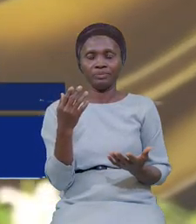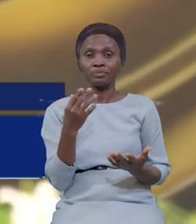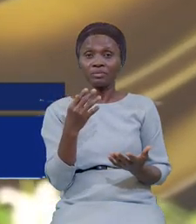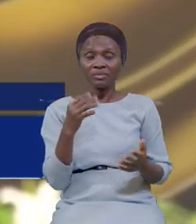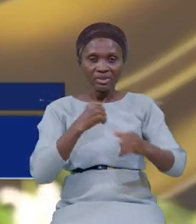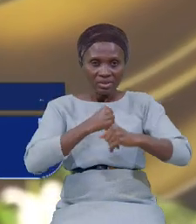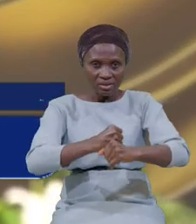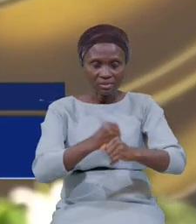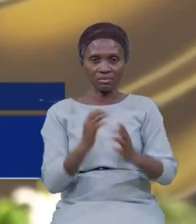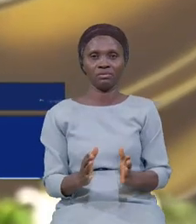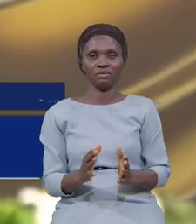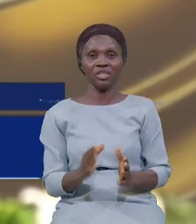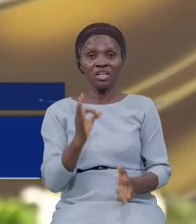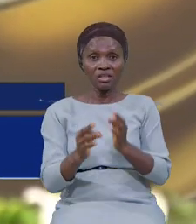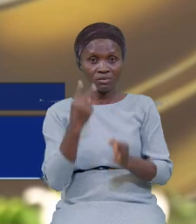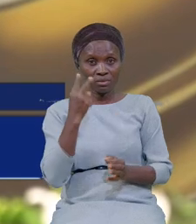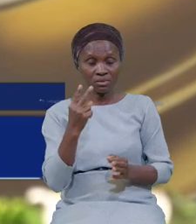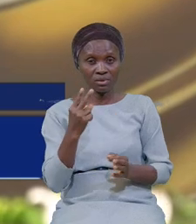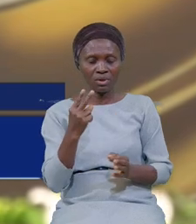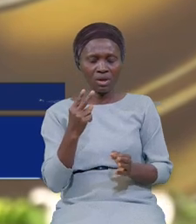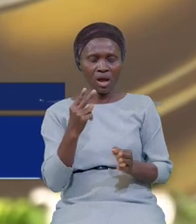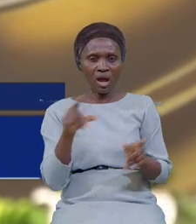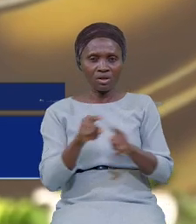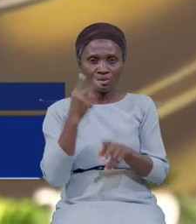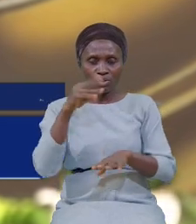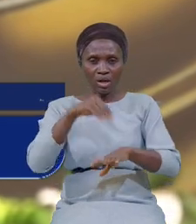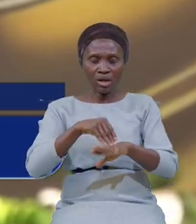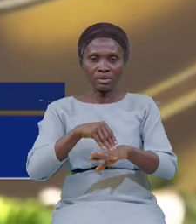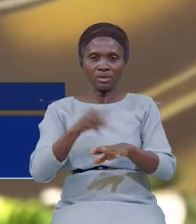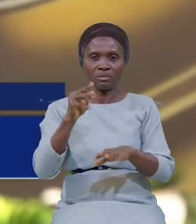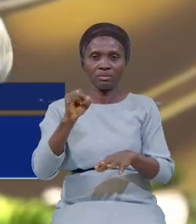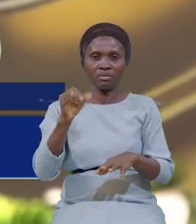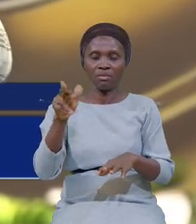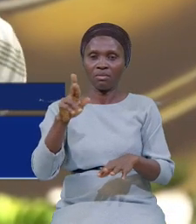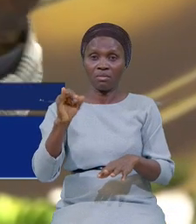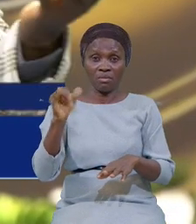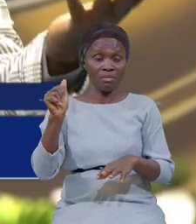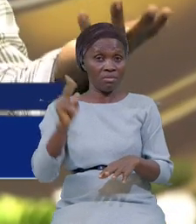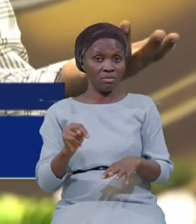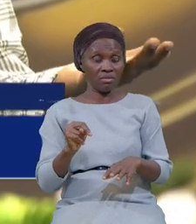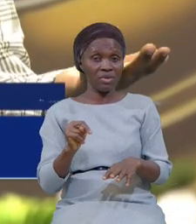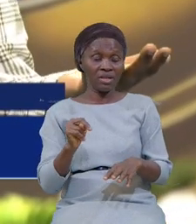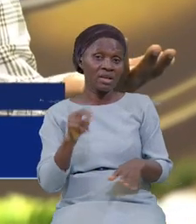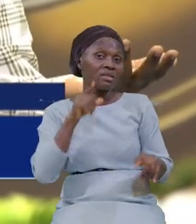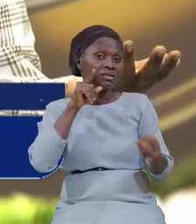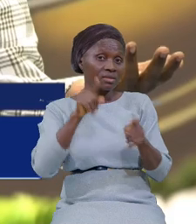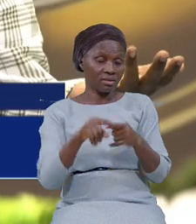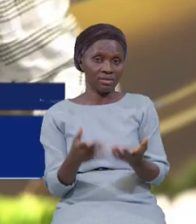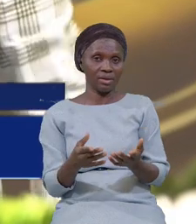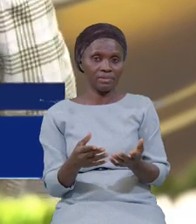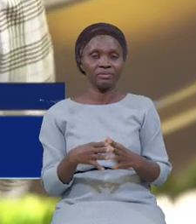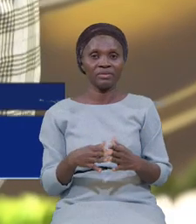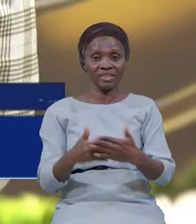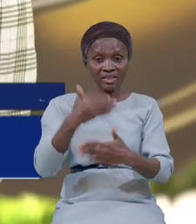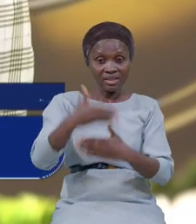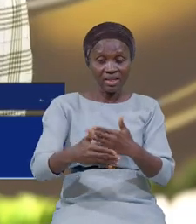next letter for a sister is I. Now you see Miriam